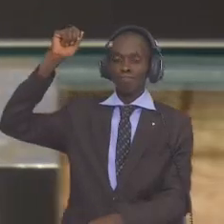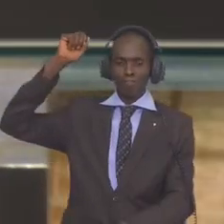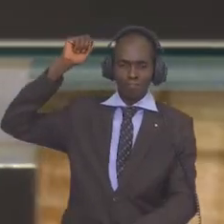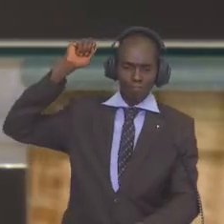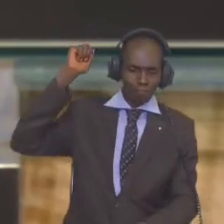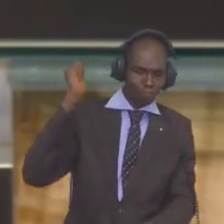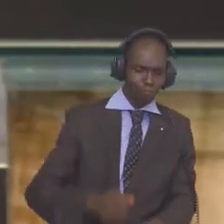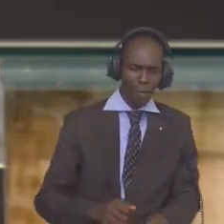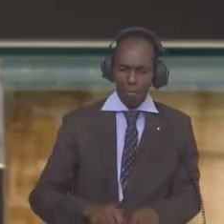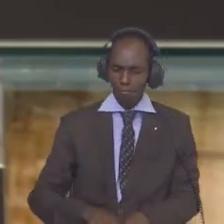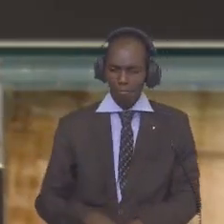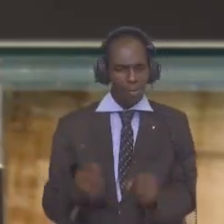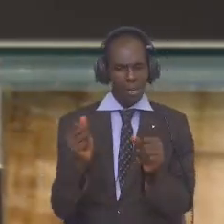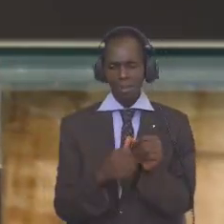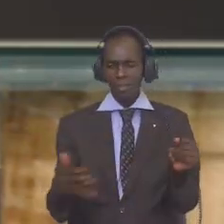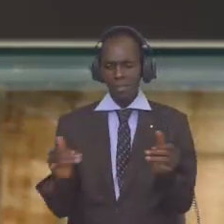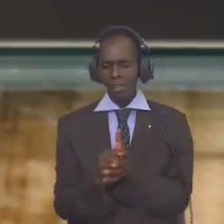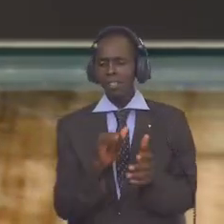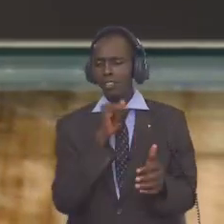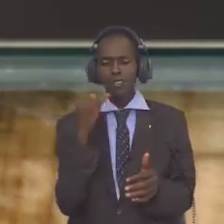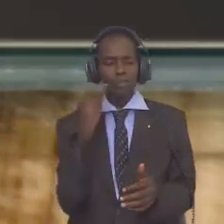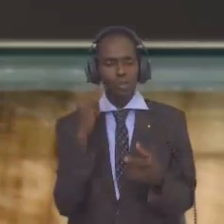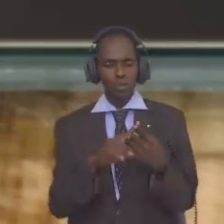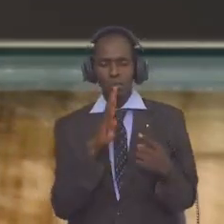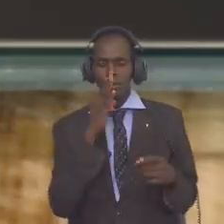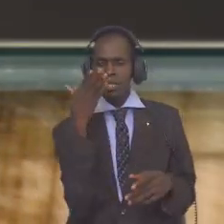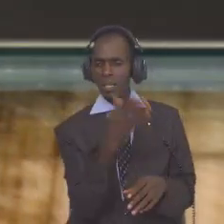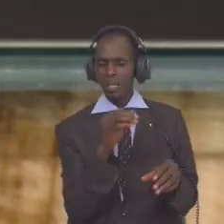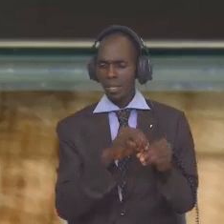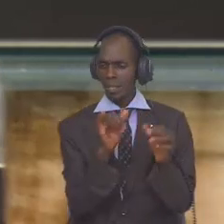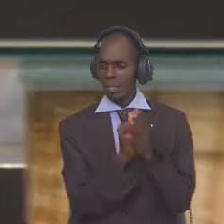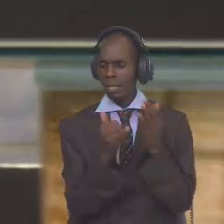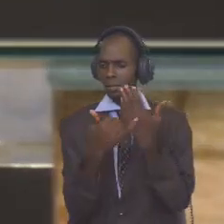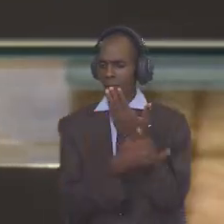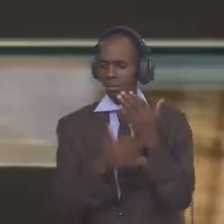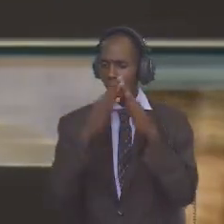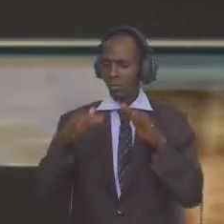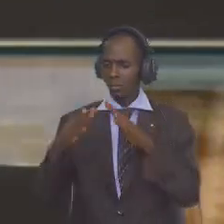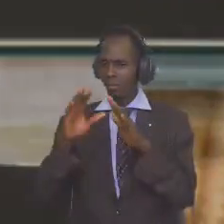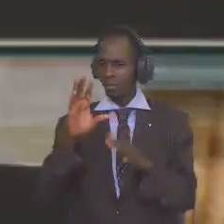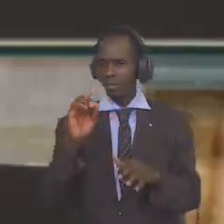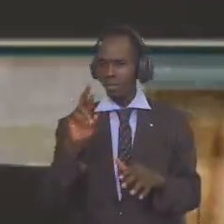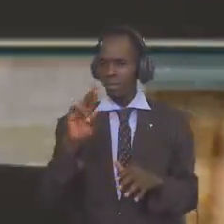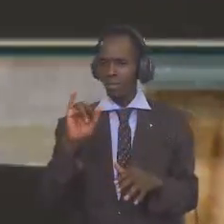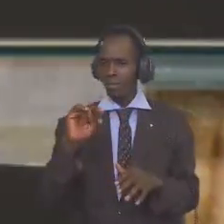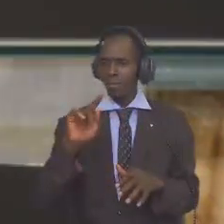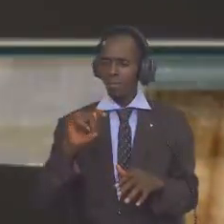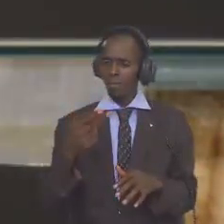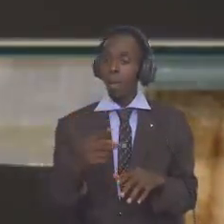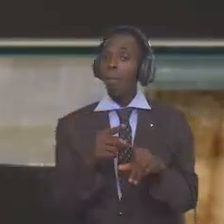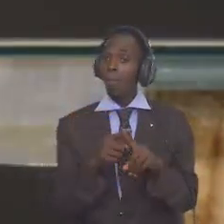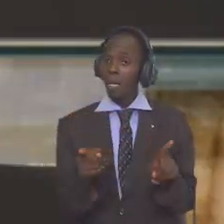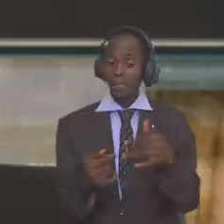not be there in Corinth. Yes, I'll do that. And yet, you have to do that in love. And it